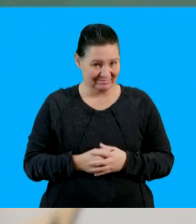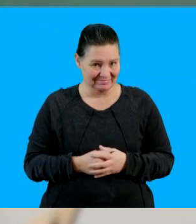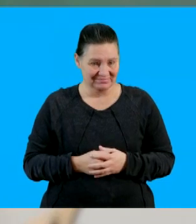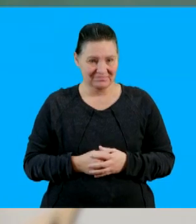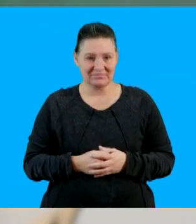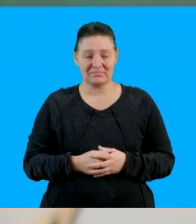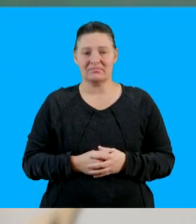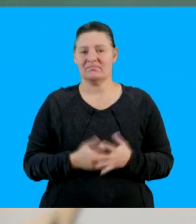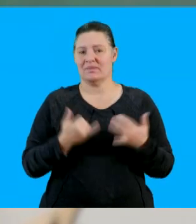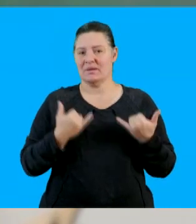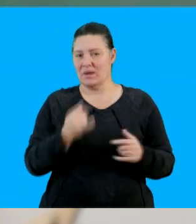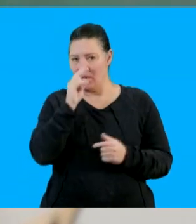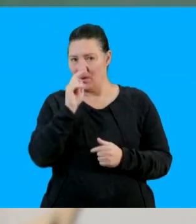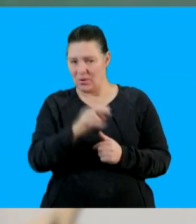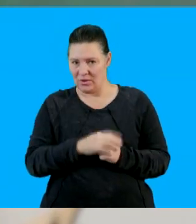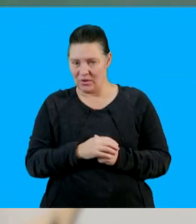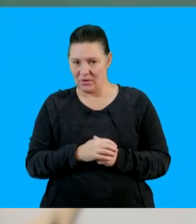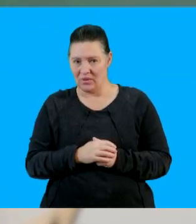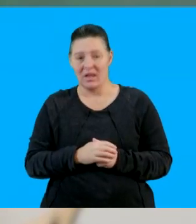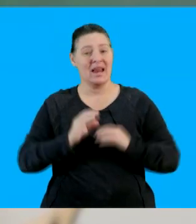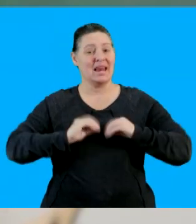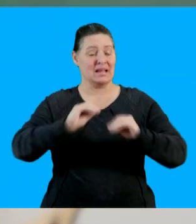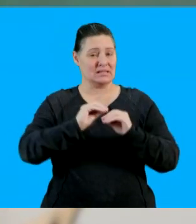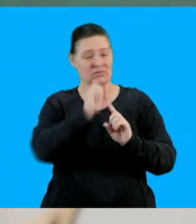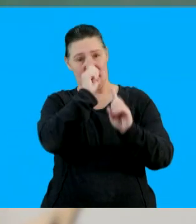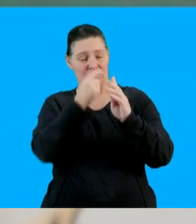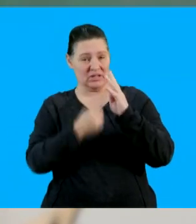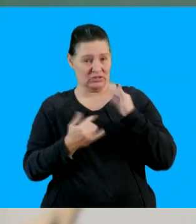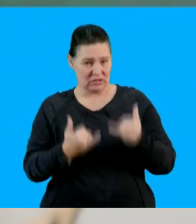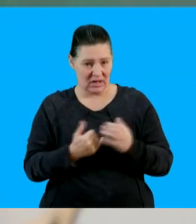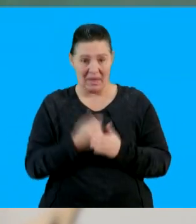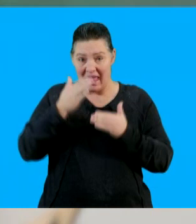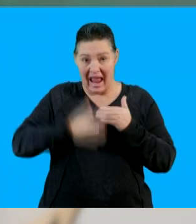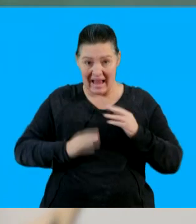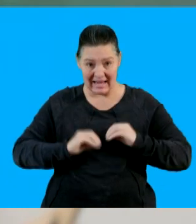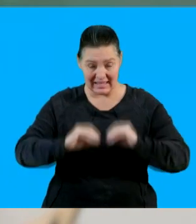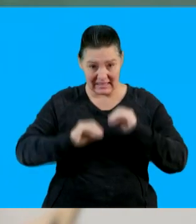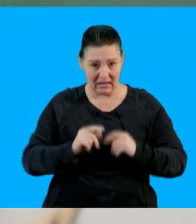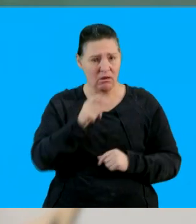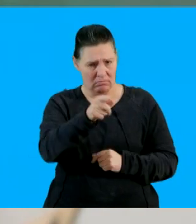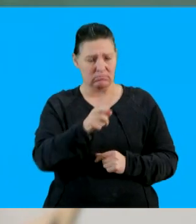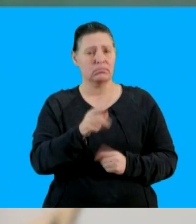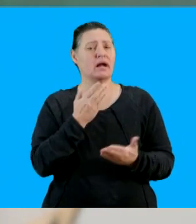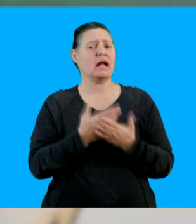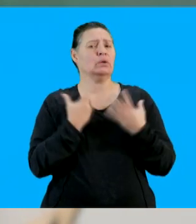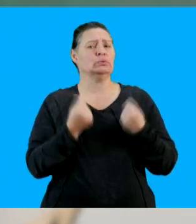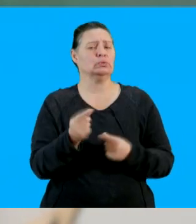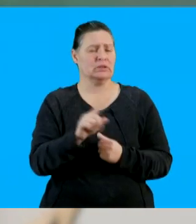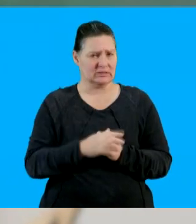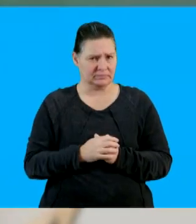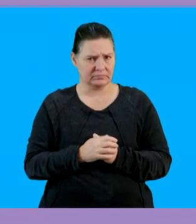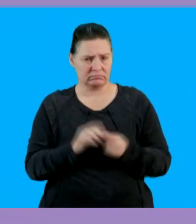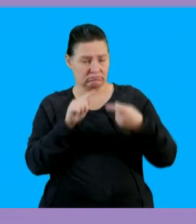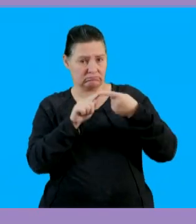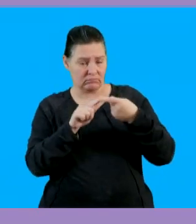fascinating? Let's look at our lesson objectives for today. So by the end of this lesson, you will be able